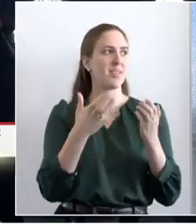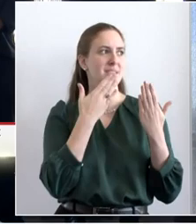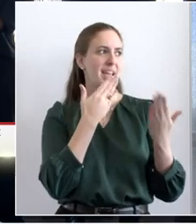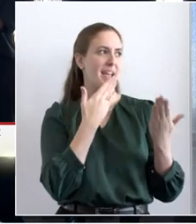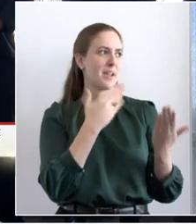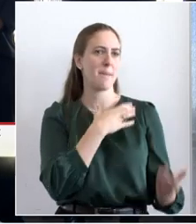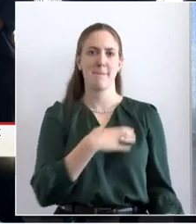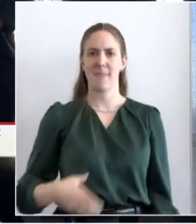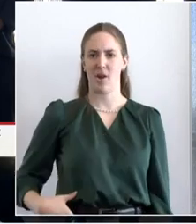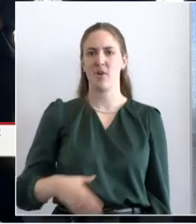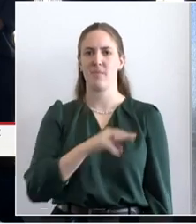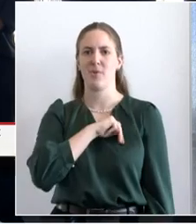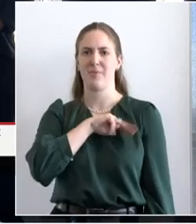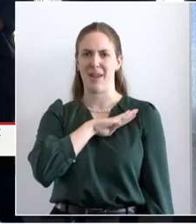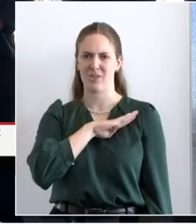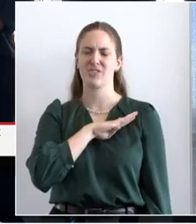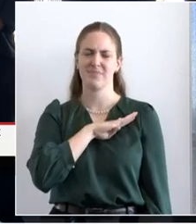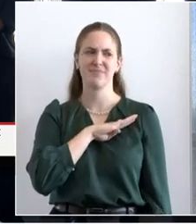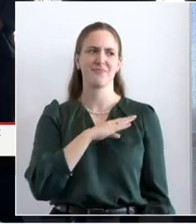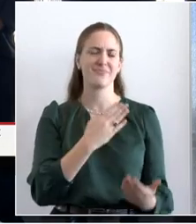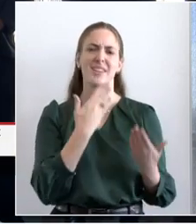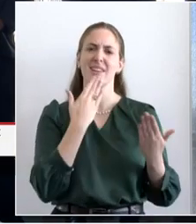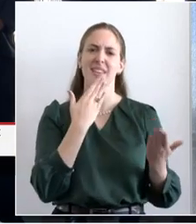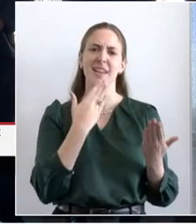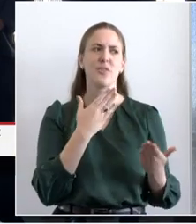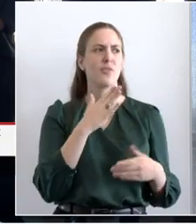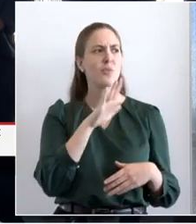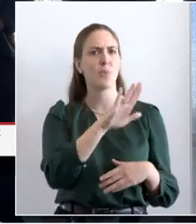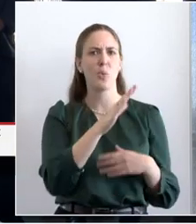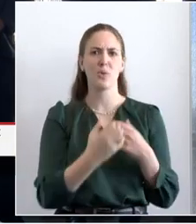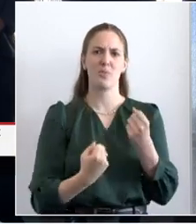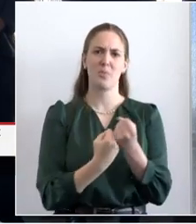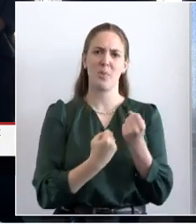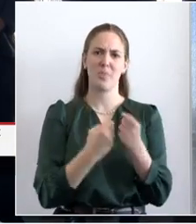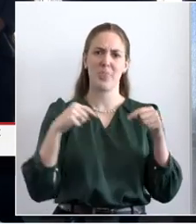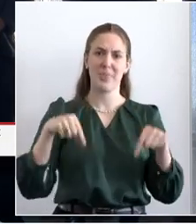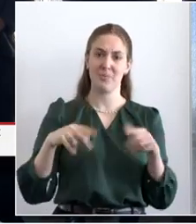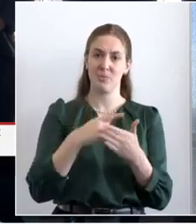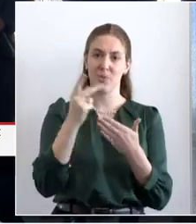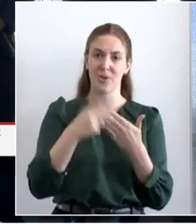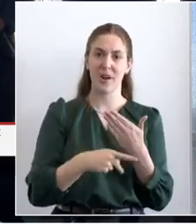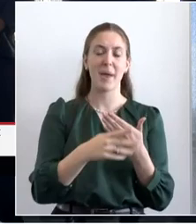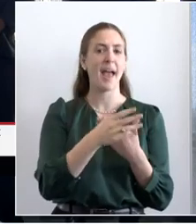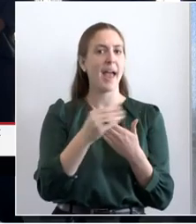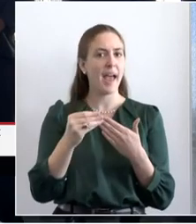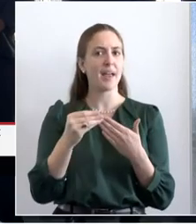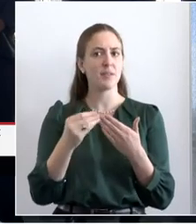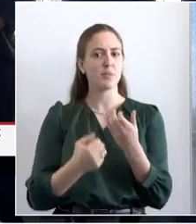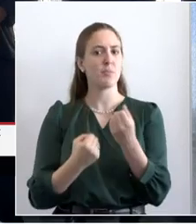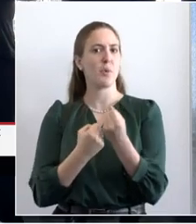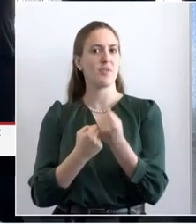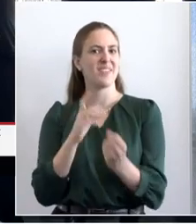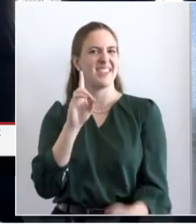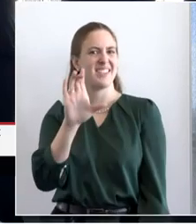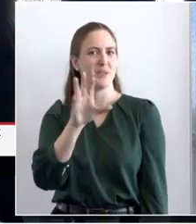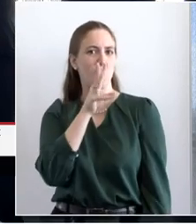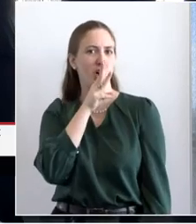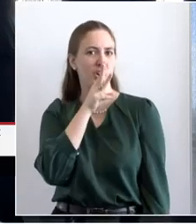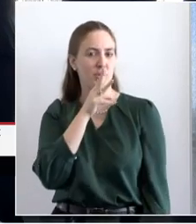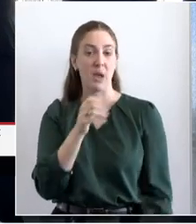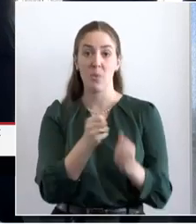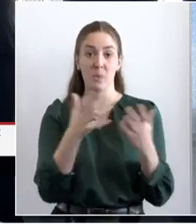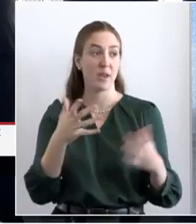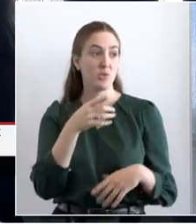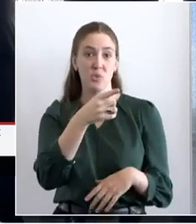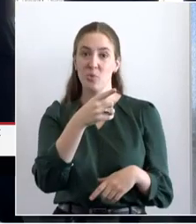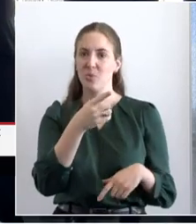Bowser. Thank you very much for not only support of this program, but also the support of DC Water. Without you, we would not